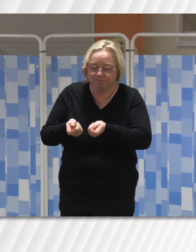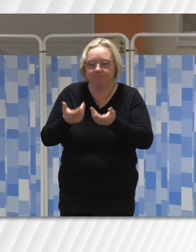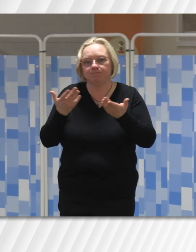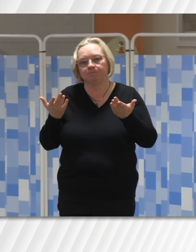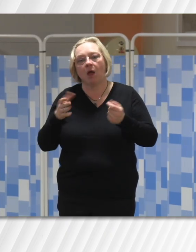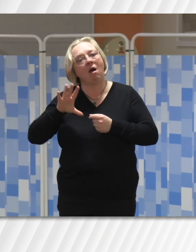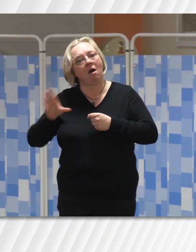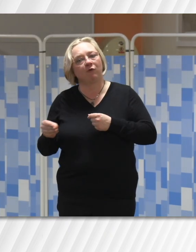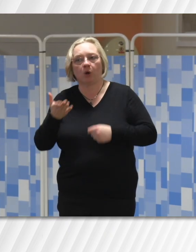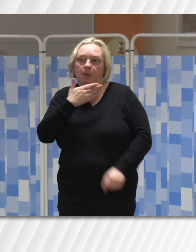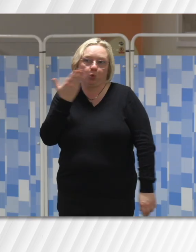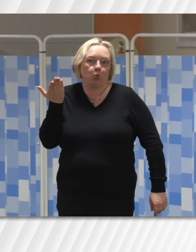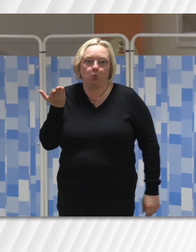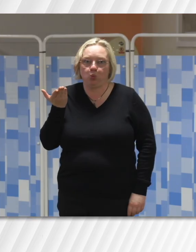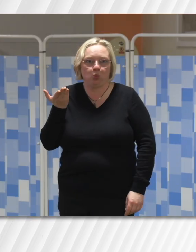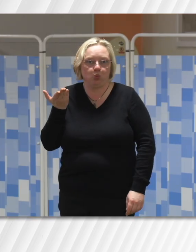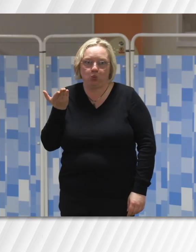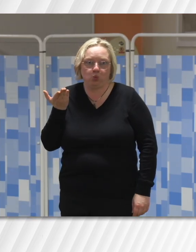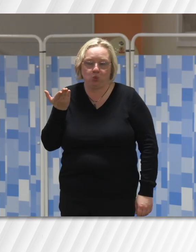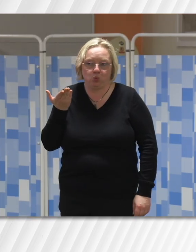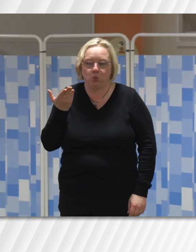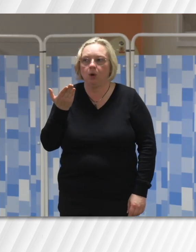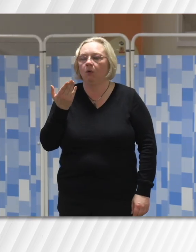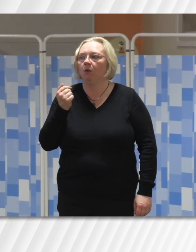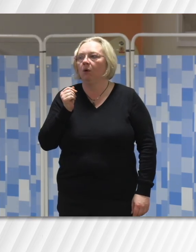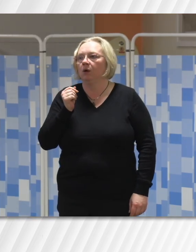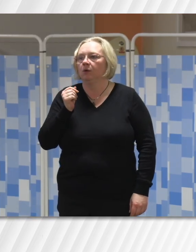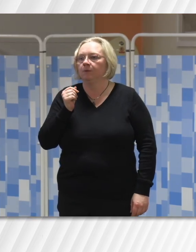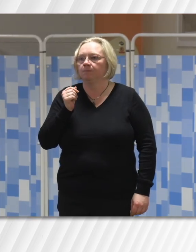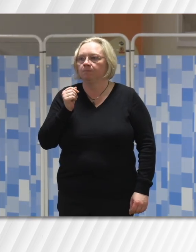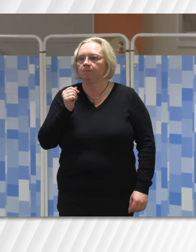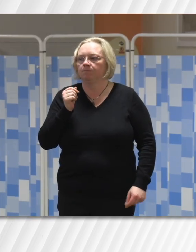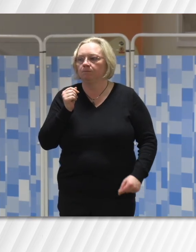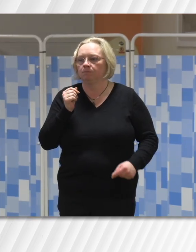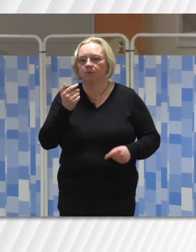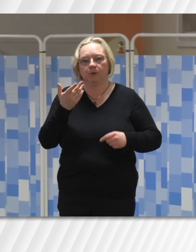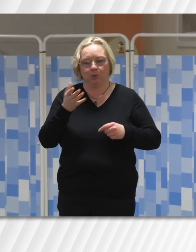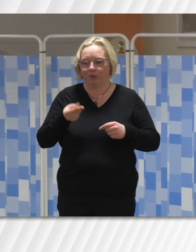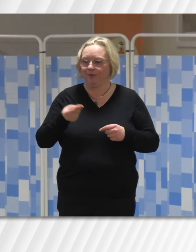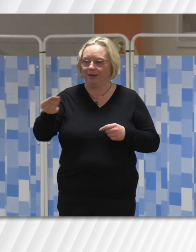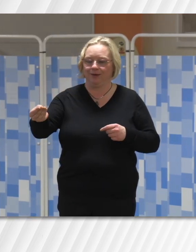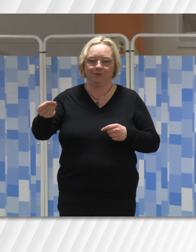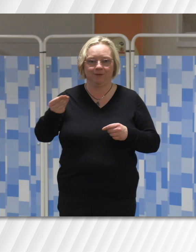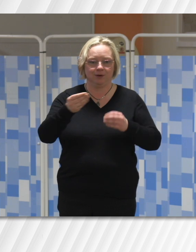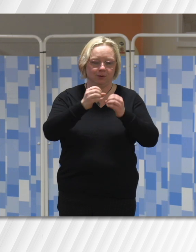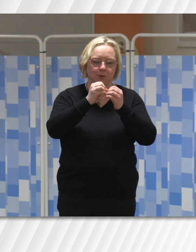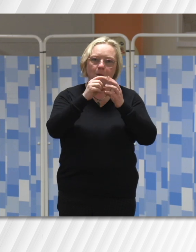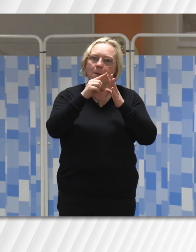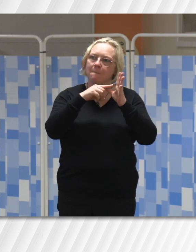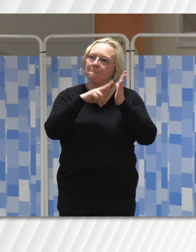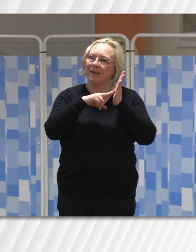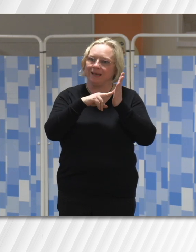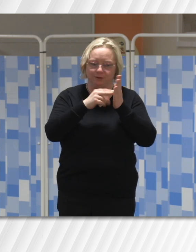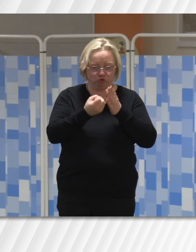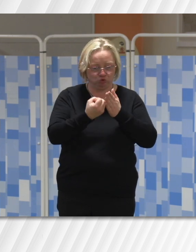In Africa, they don't. In Africa, they actually have to grow. They're given some beans in some parts of Africa to